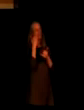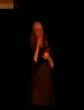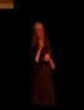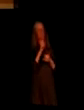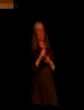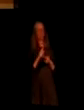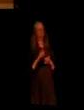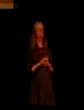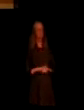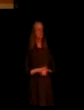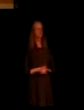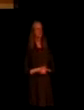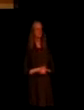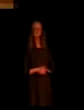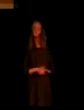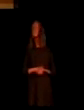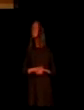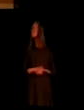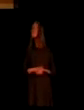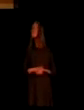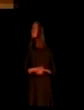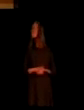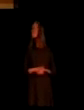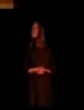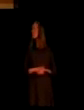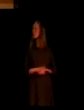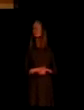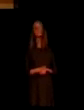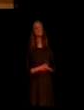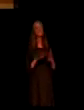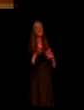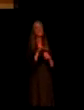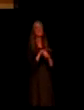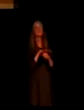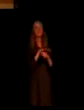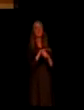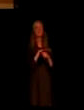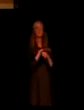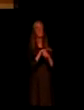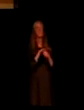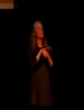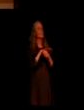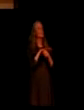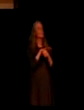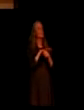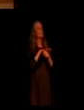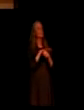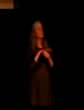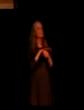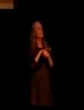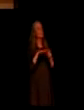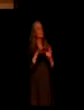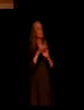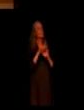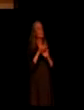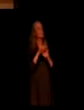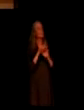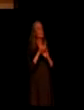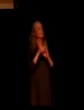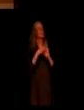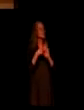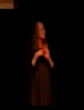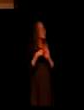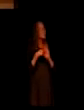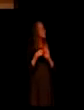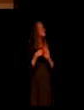us. All right, so I'd done a regional model there, and now